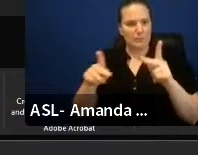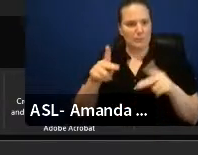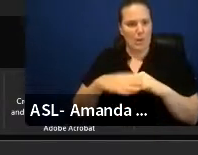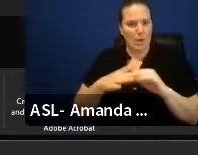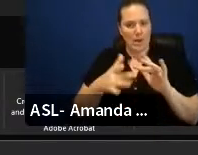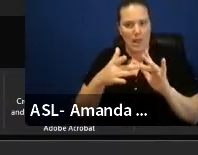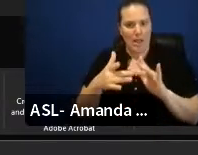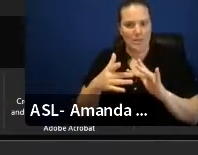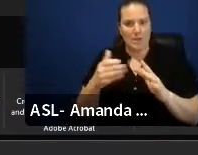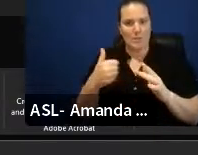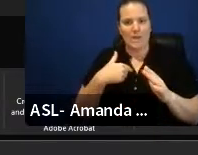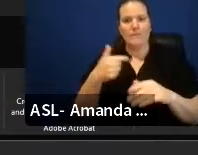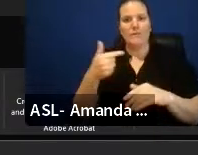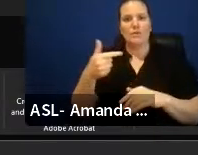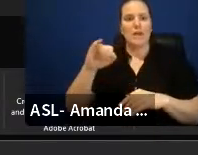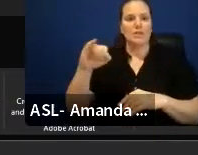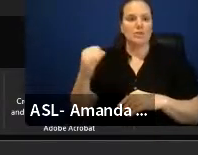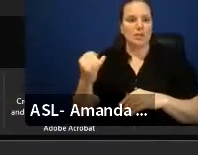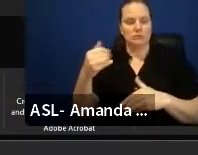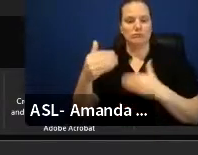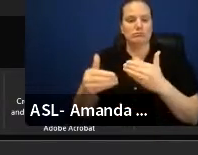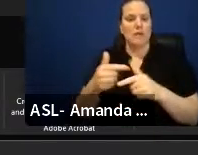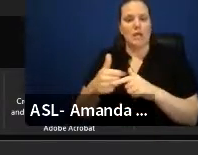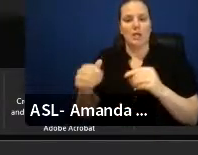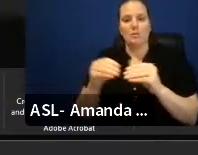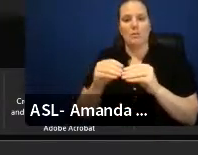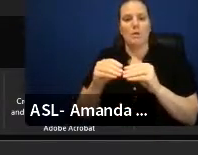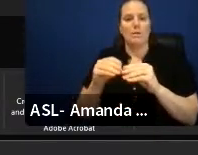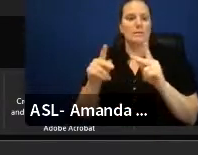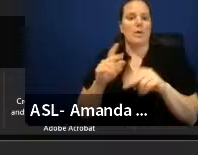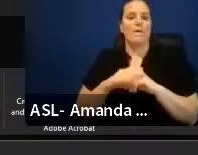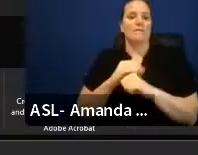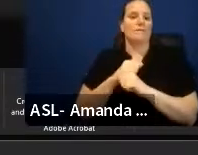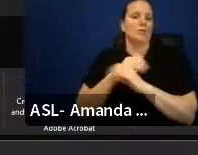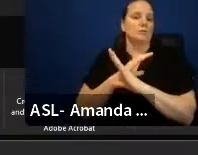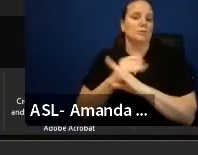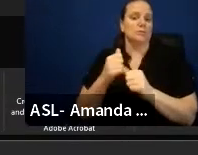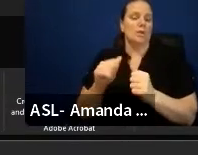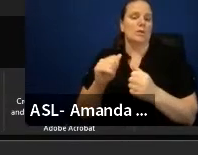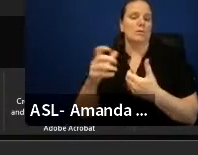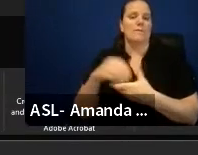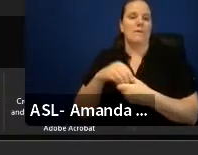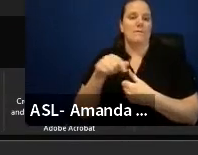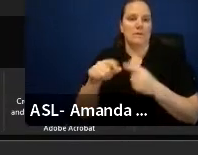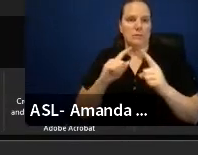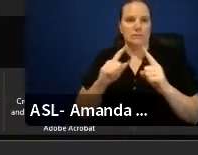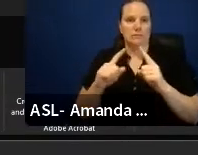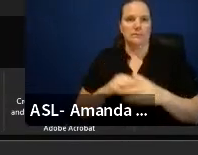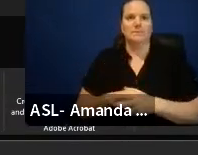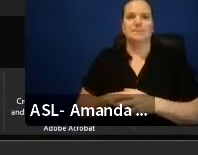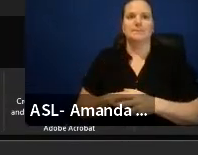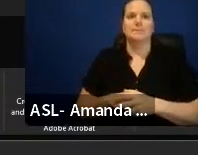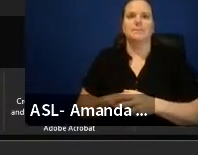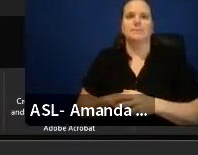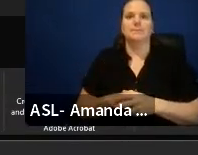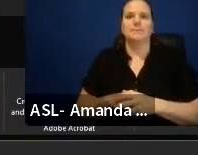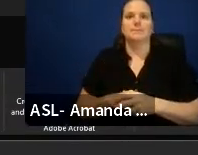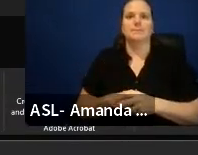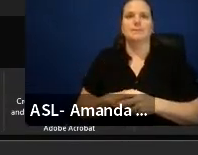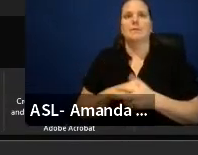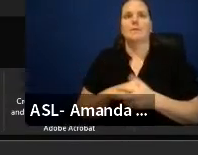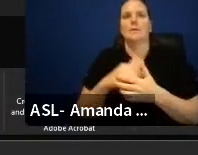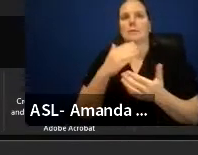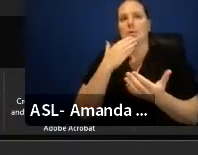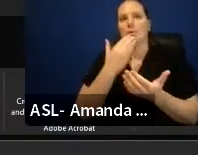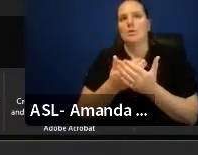online. I wanna have Greg go, and then we'll see if there's anyone virtually who's trying to jump in this conversation. So this might be a good opportunity to do